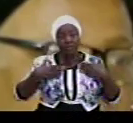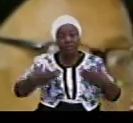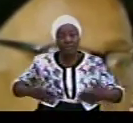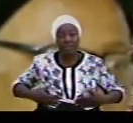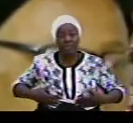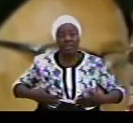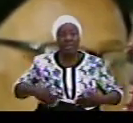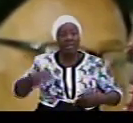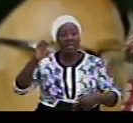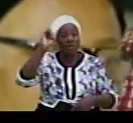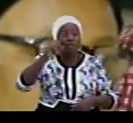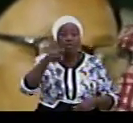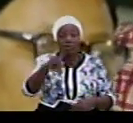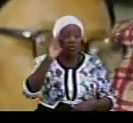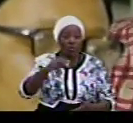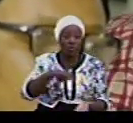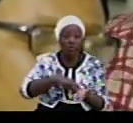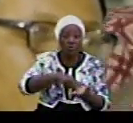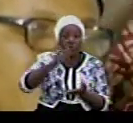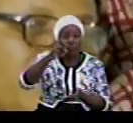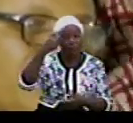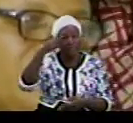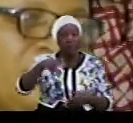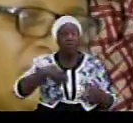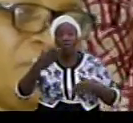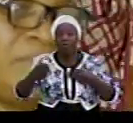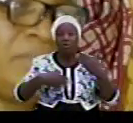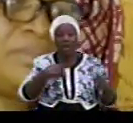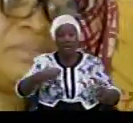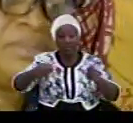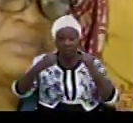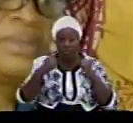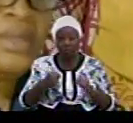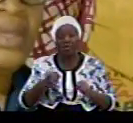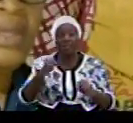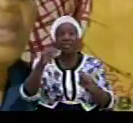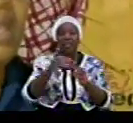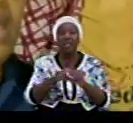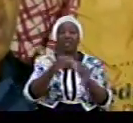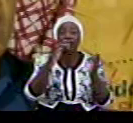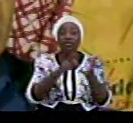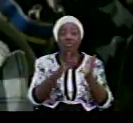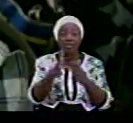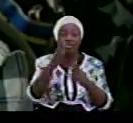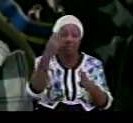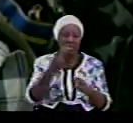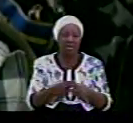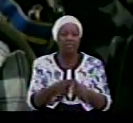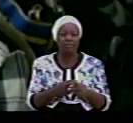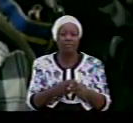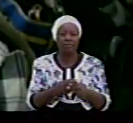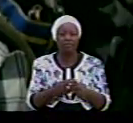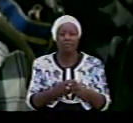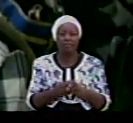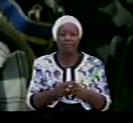will jump for joy and strength in Jesus' name.